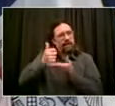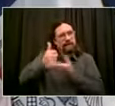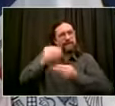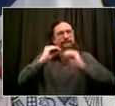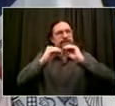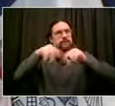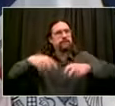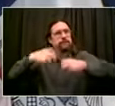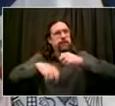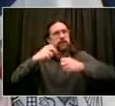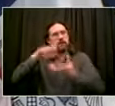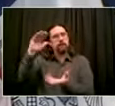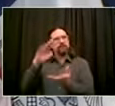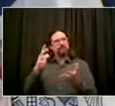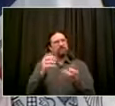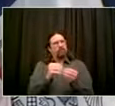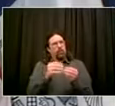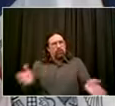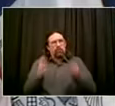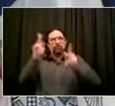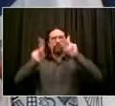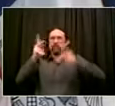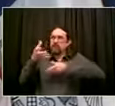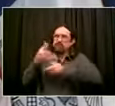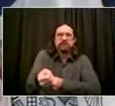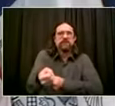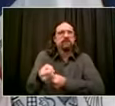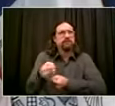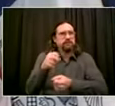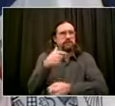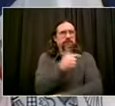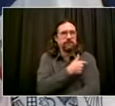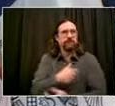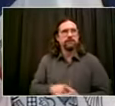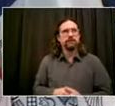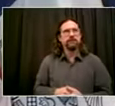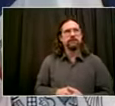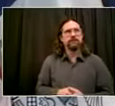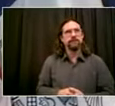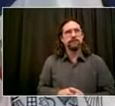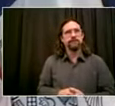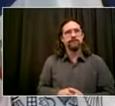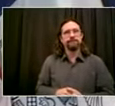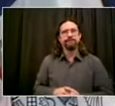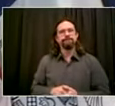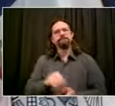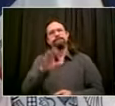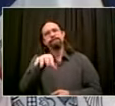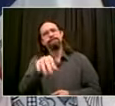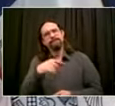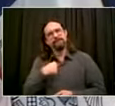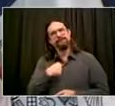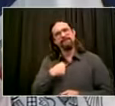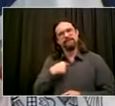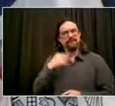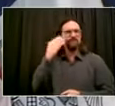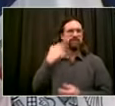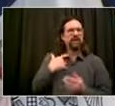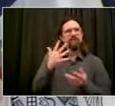this yesterday. I guess I'd say simply this. There has been, for years and years,